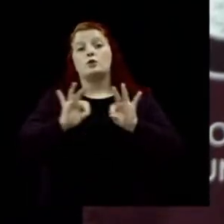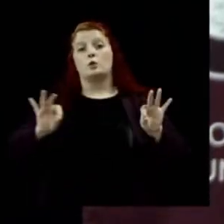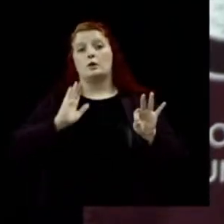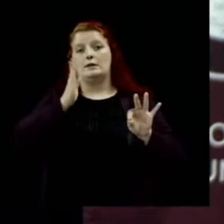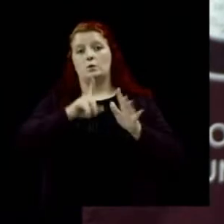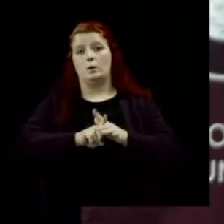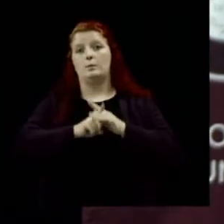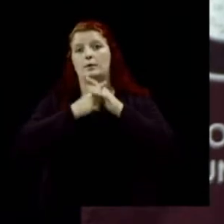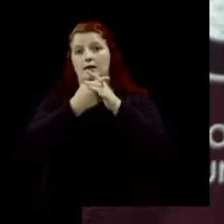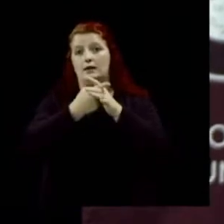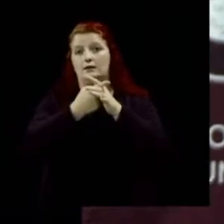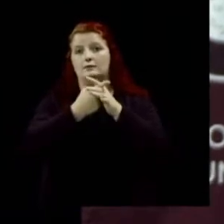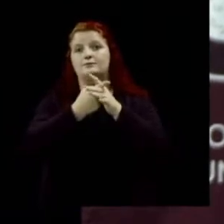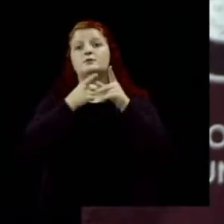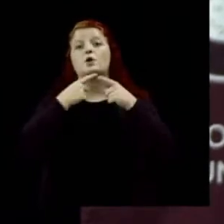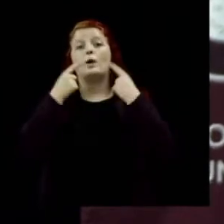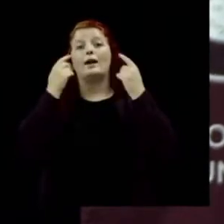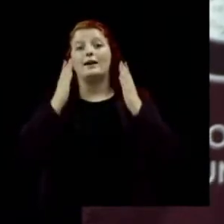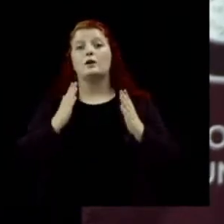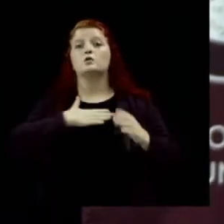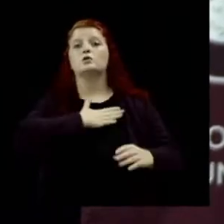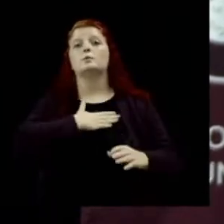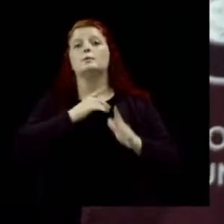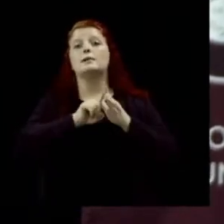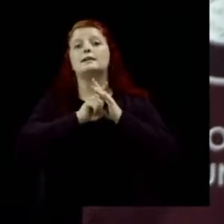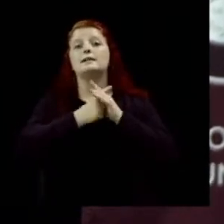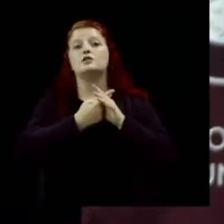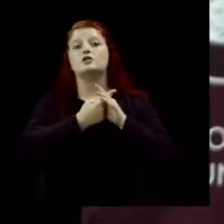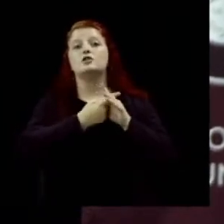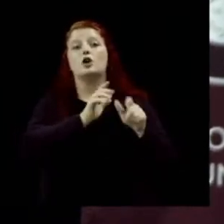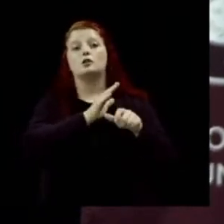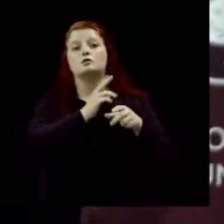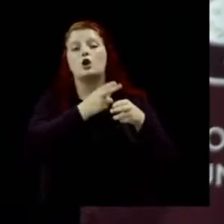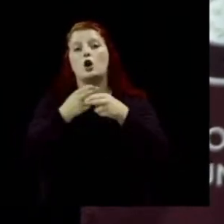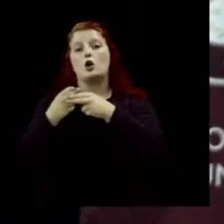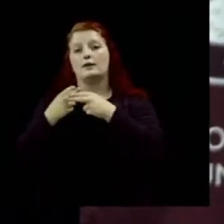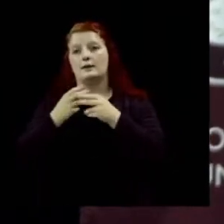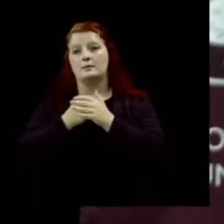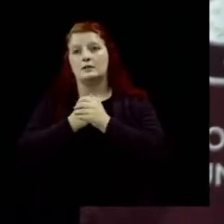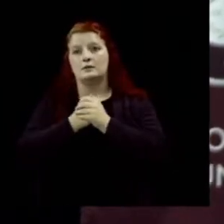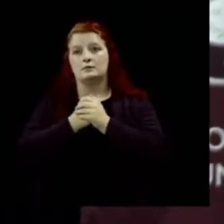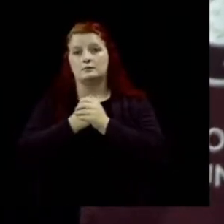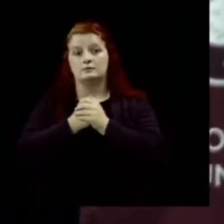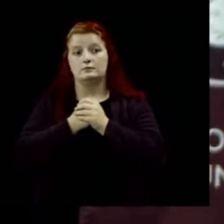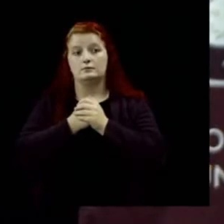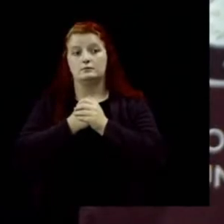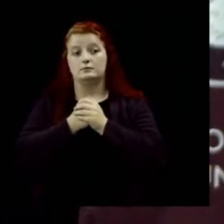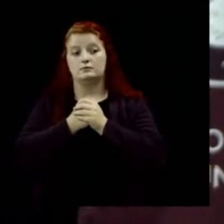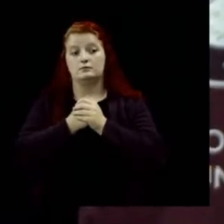begin. Announcers, please start calling the names.